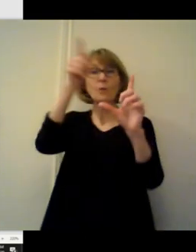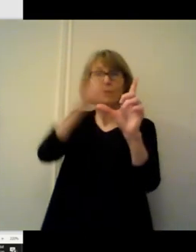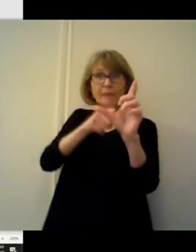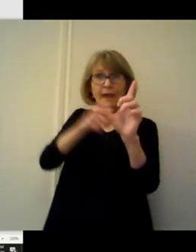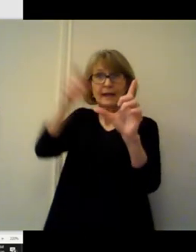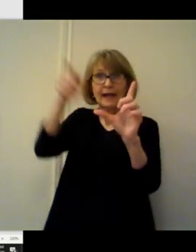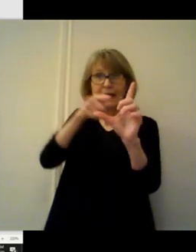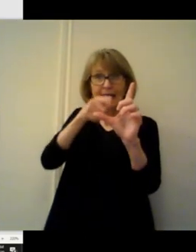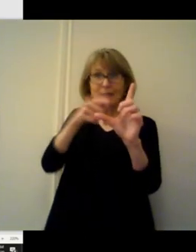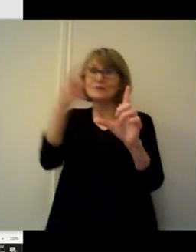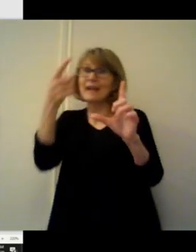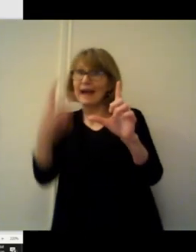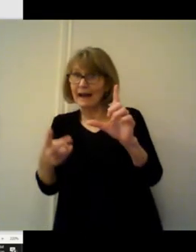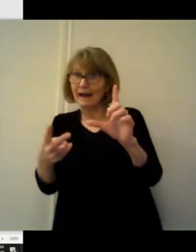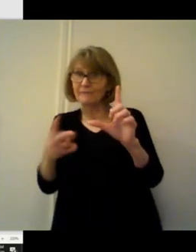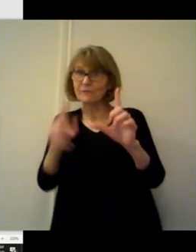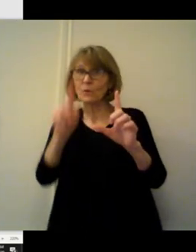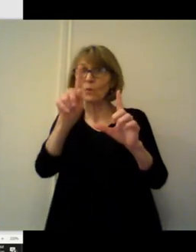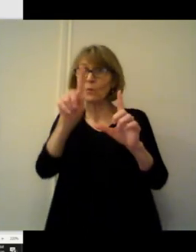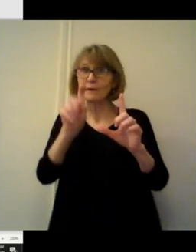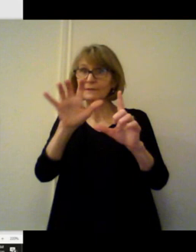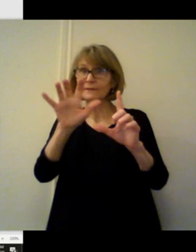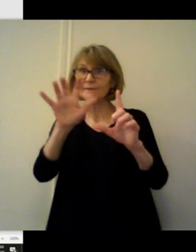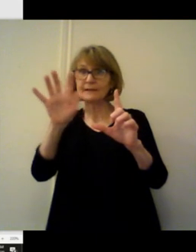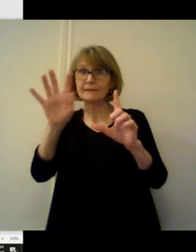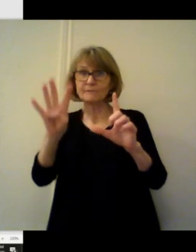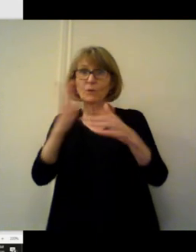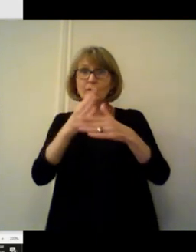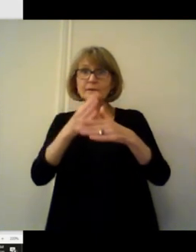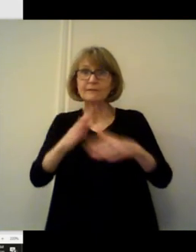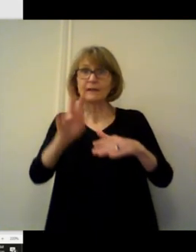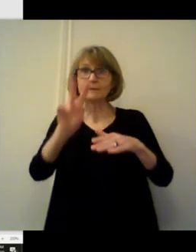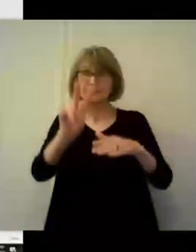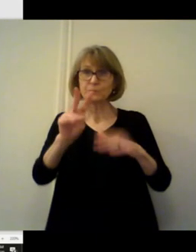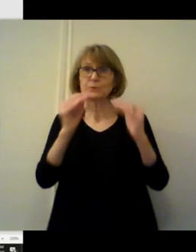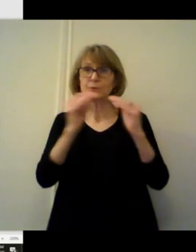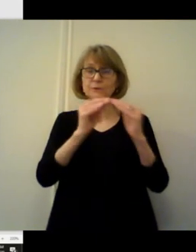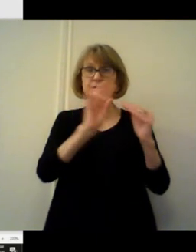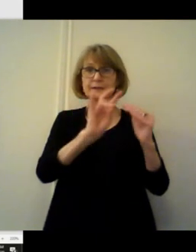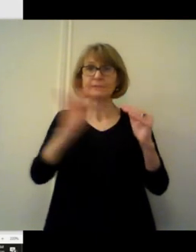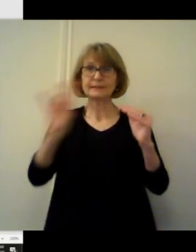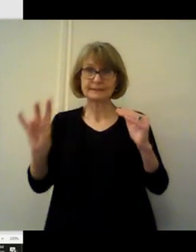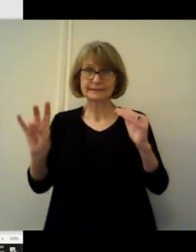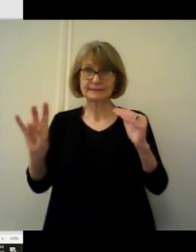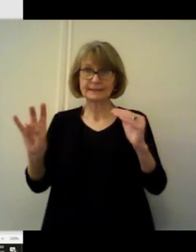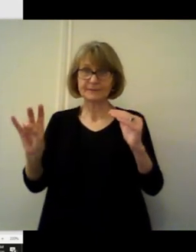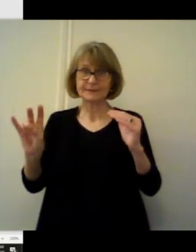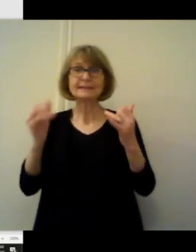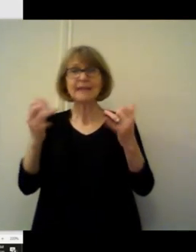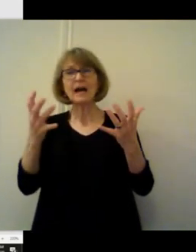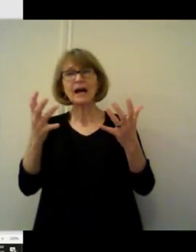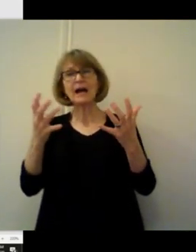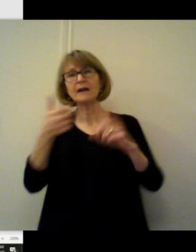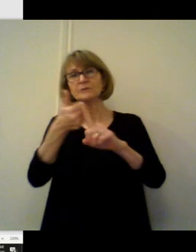2. Okay, and divided by 2 is 77. All right, now I'm going to go ahead and give you time. Go ahead and pause